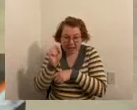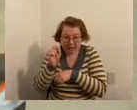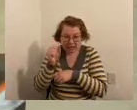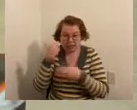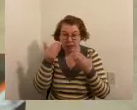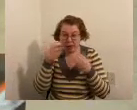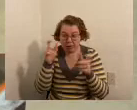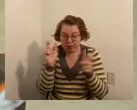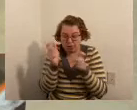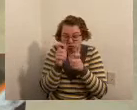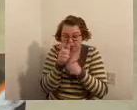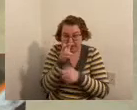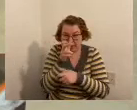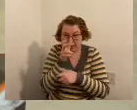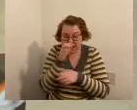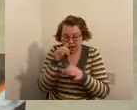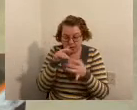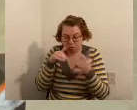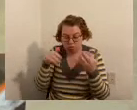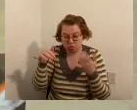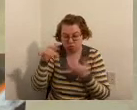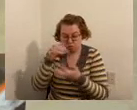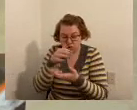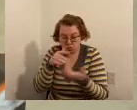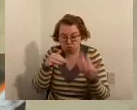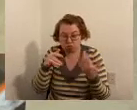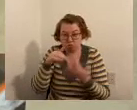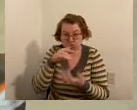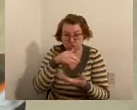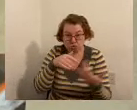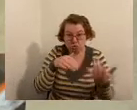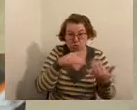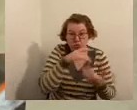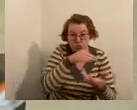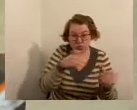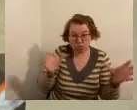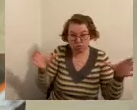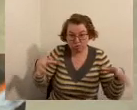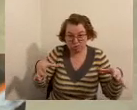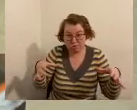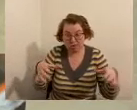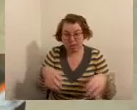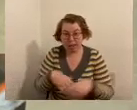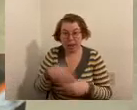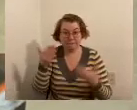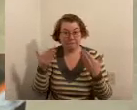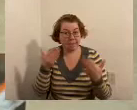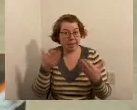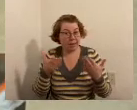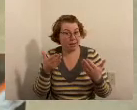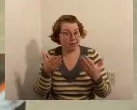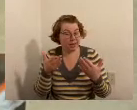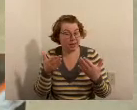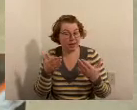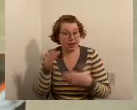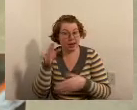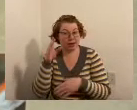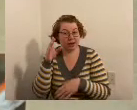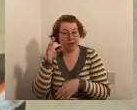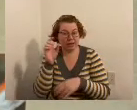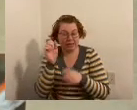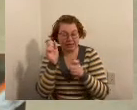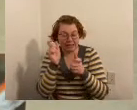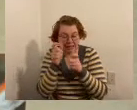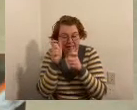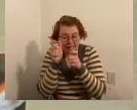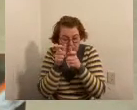little bugs around there. And there may even be little tiny pieces